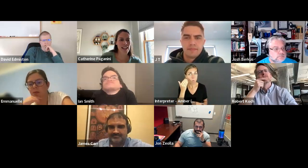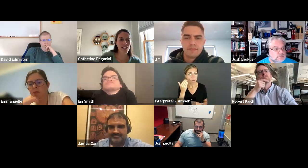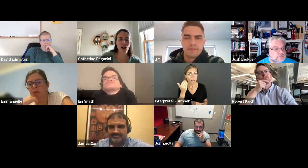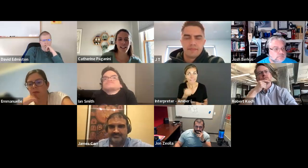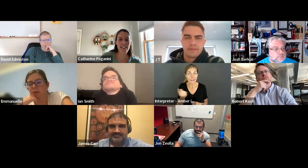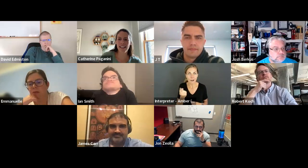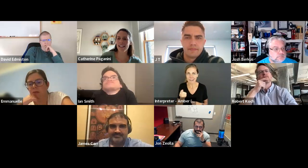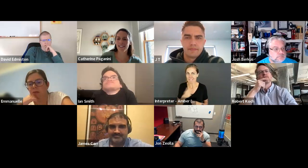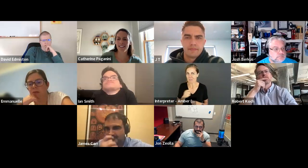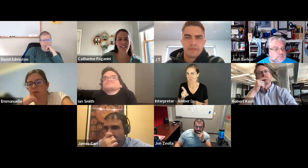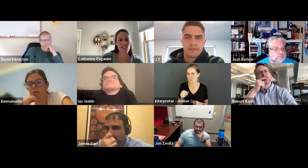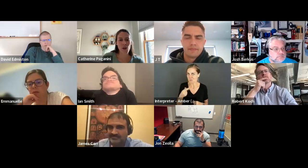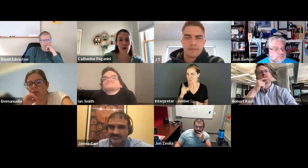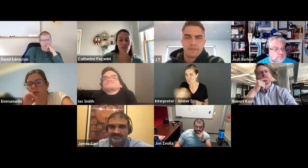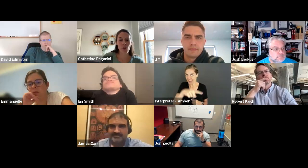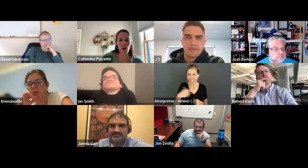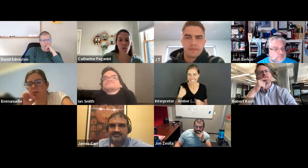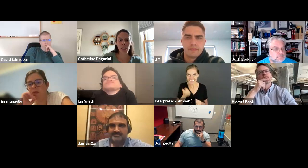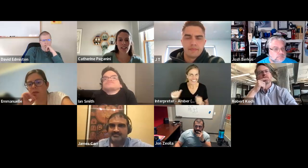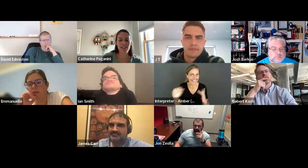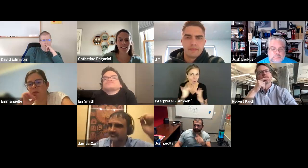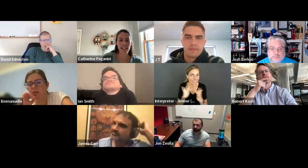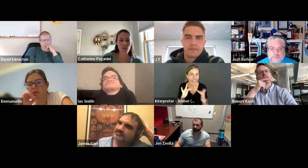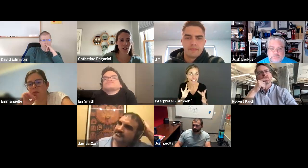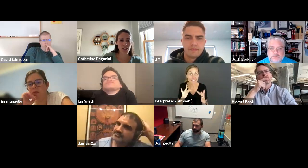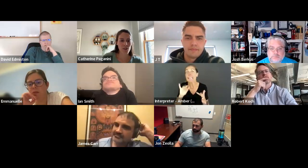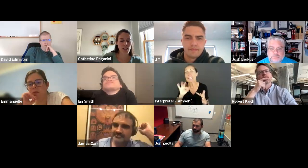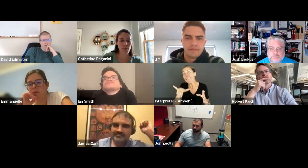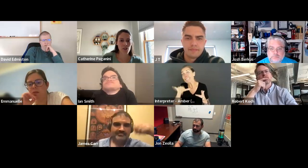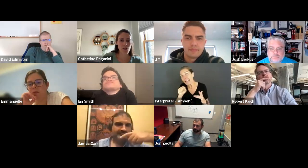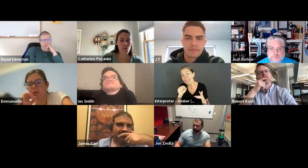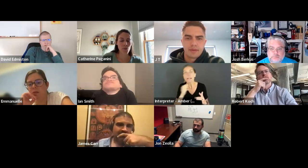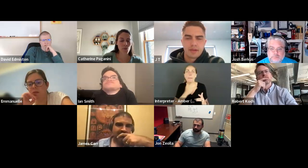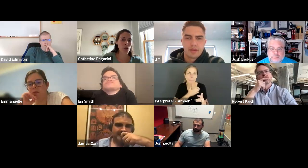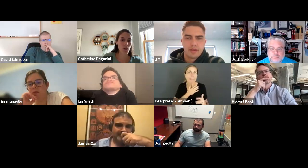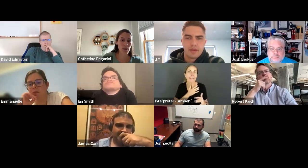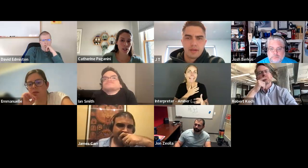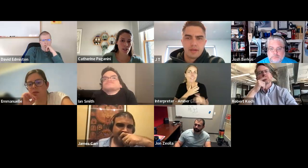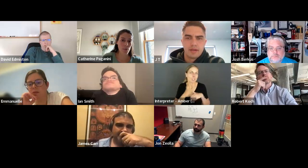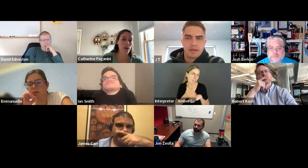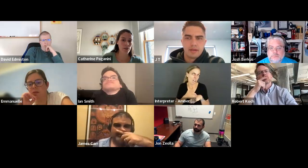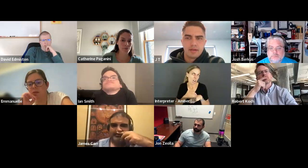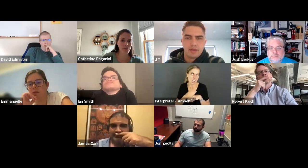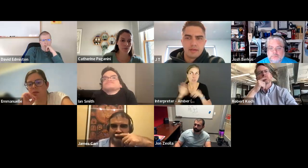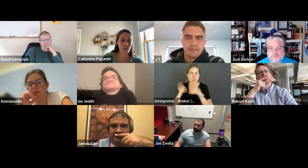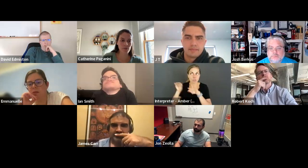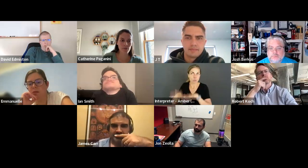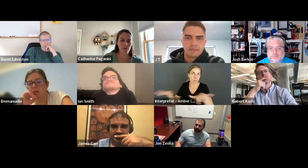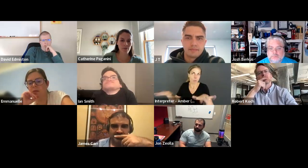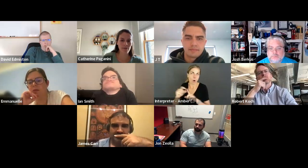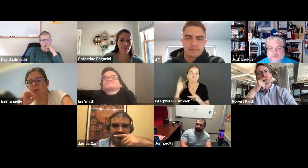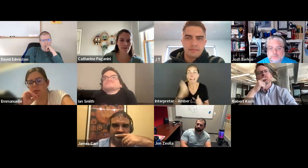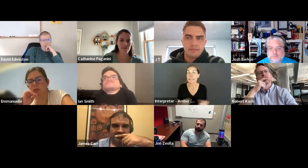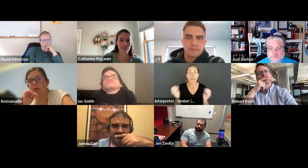Have any contacts, any? So if so, please let's reach out to them, because the more people know about it, the better.